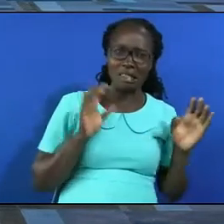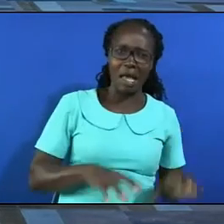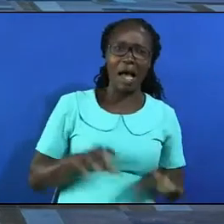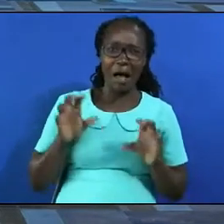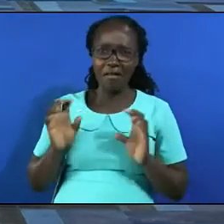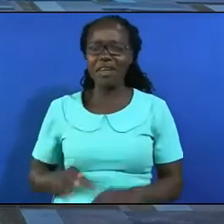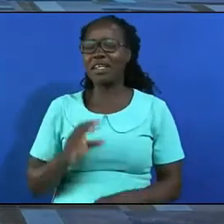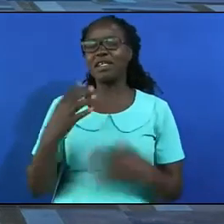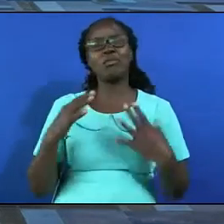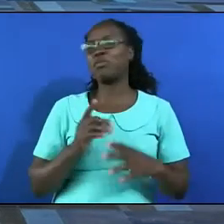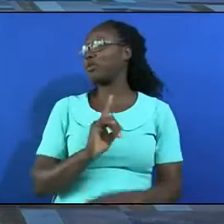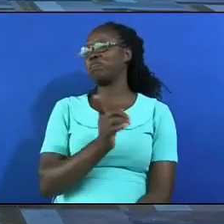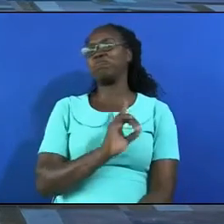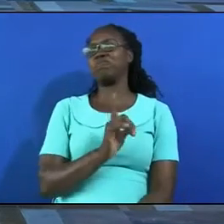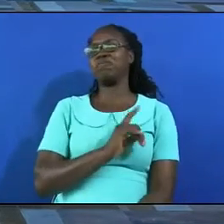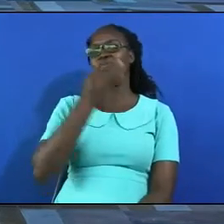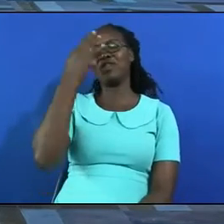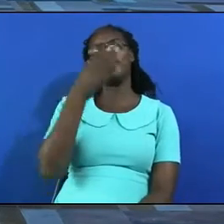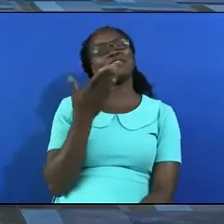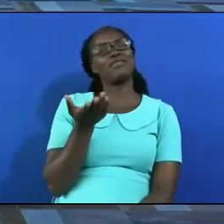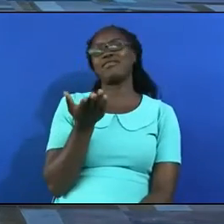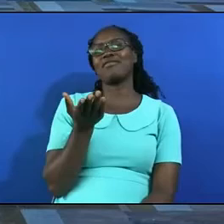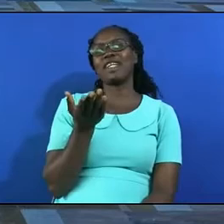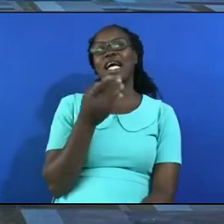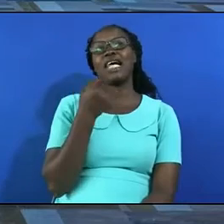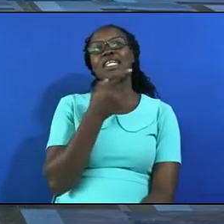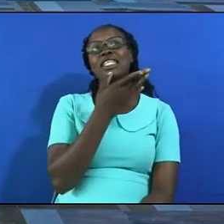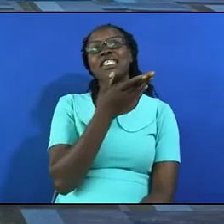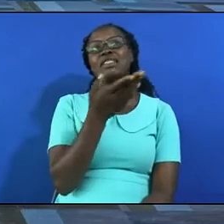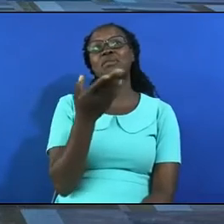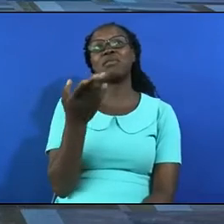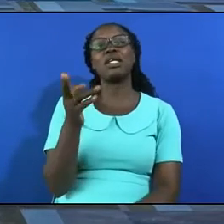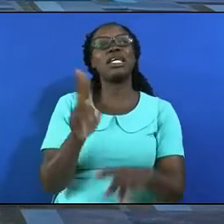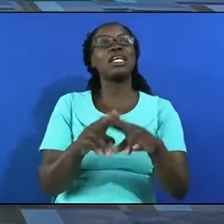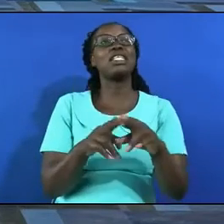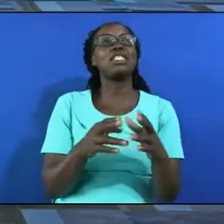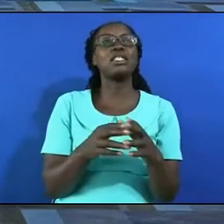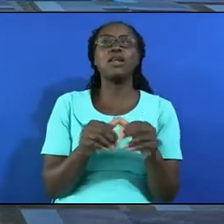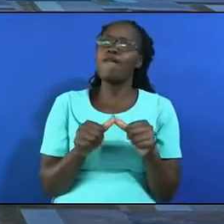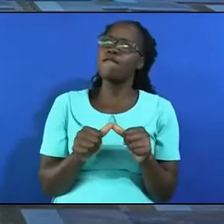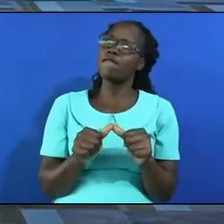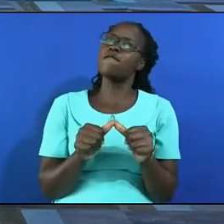people. Is that okay, friends? Yeah, I could tell some people are sitting,